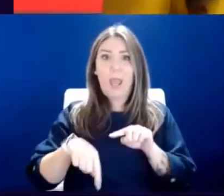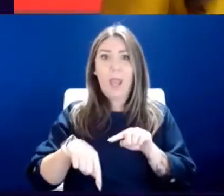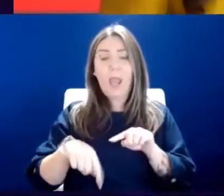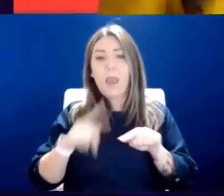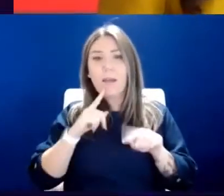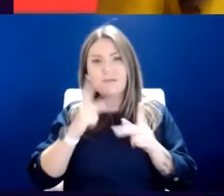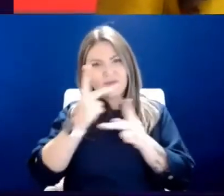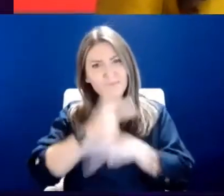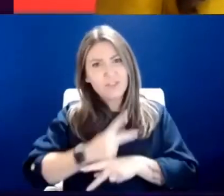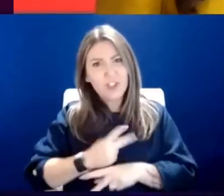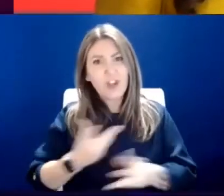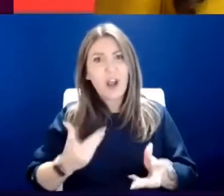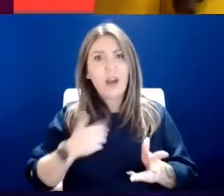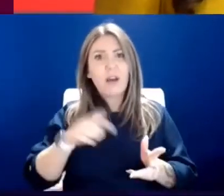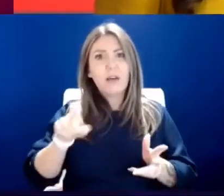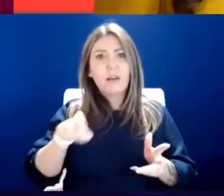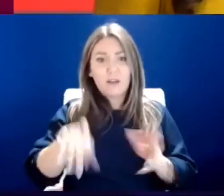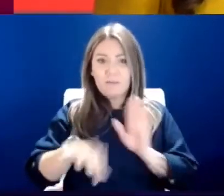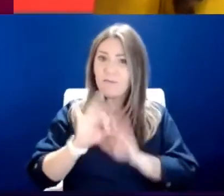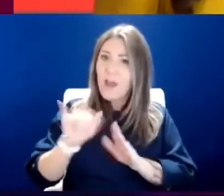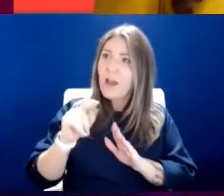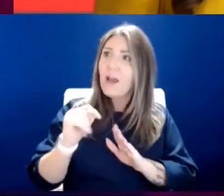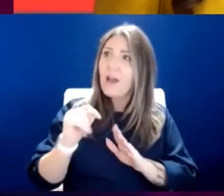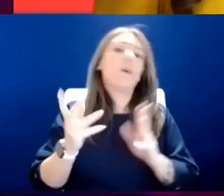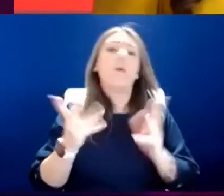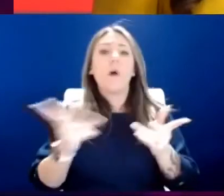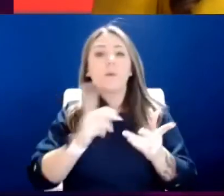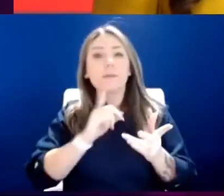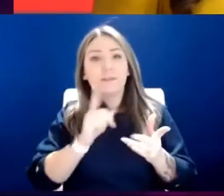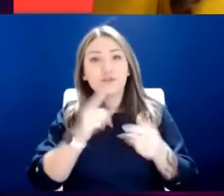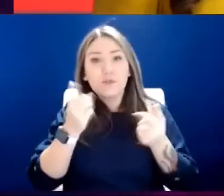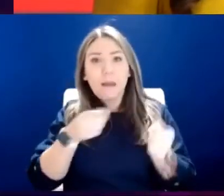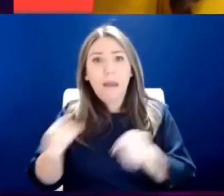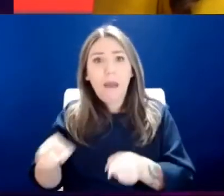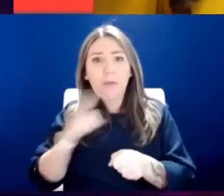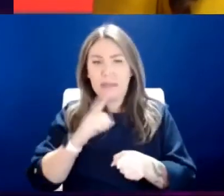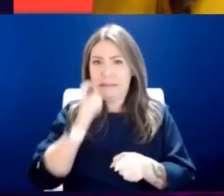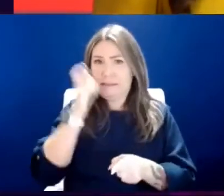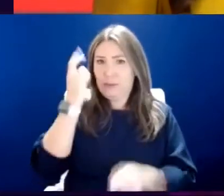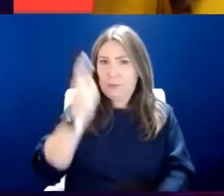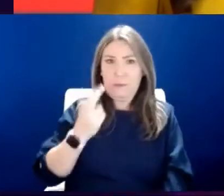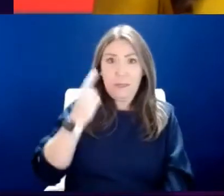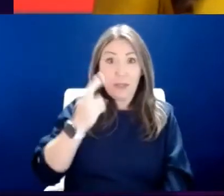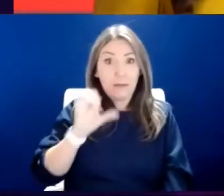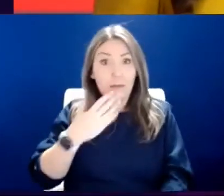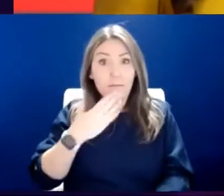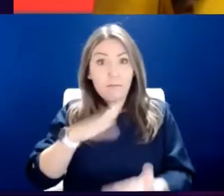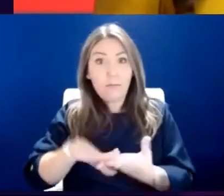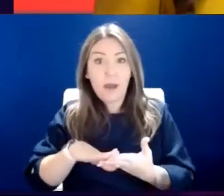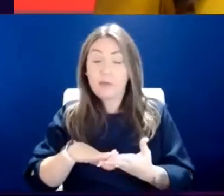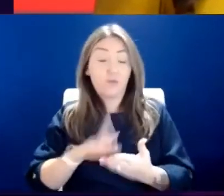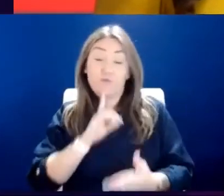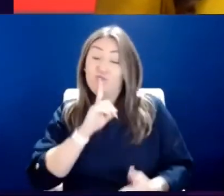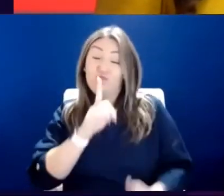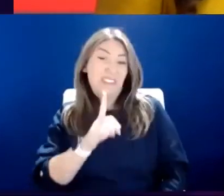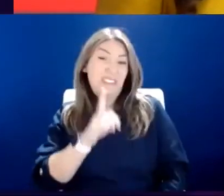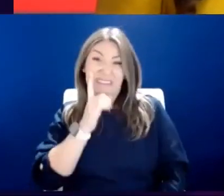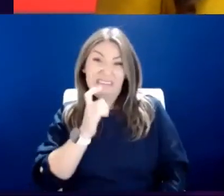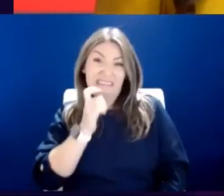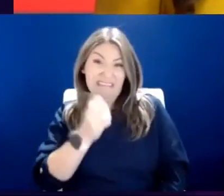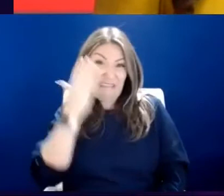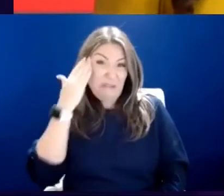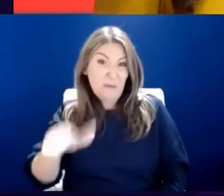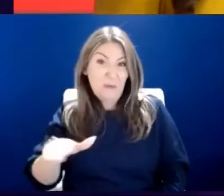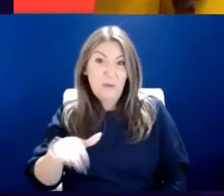out that I needed to find out what was actually going on. I didn't realize it was that bad. I really didn't, because I never